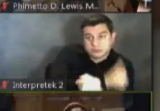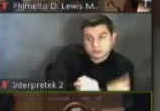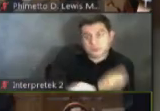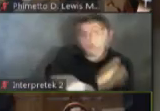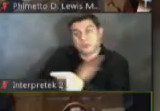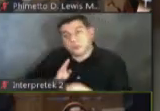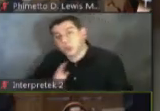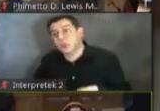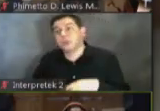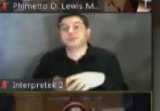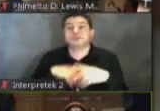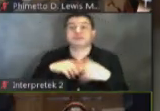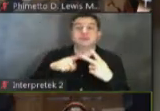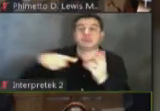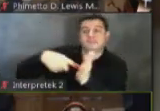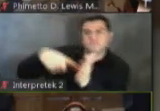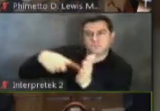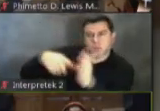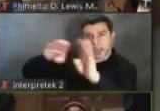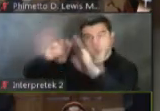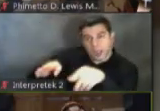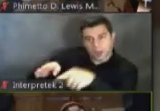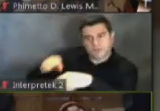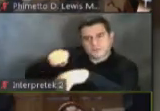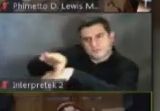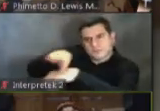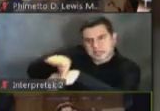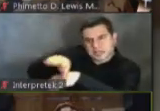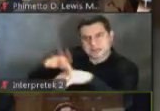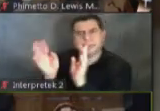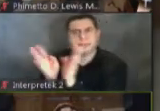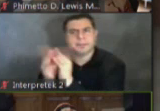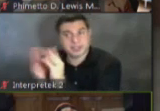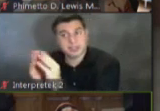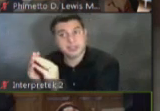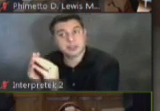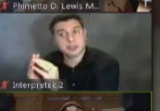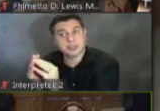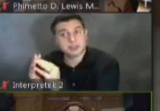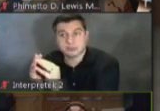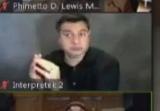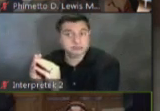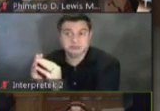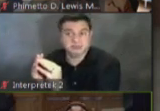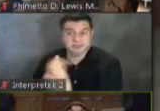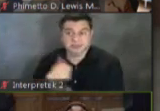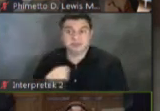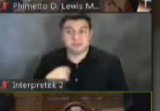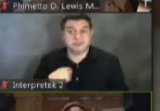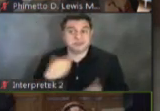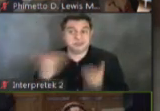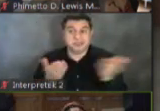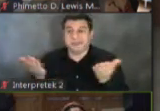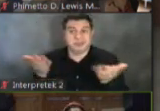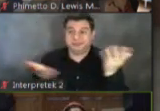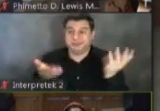committees, it's been quite a lot of decades hashing around housing for me. And I can say that 90% of what I've